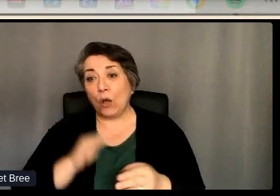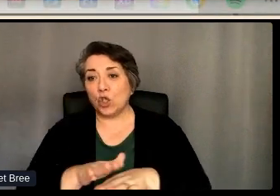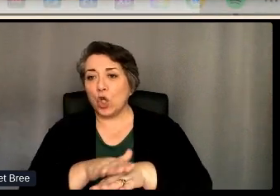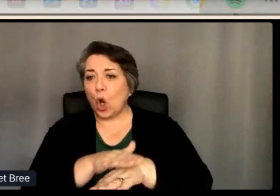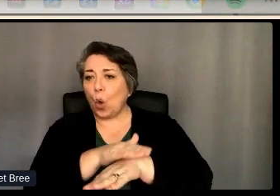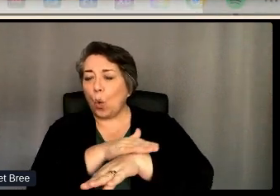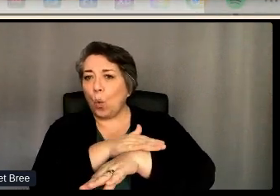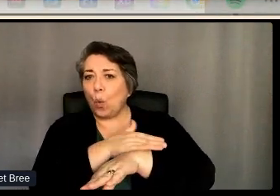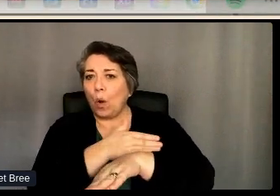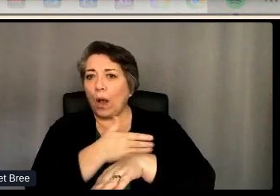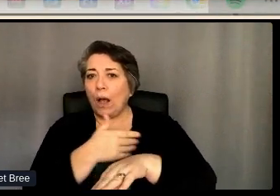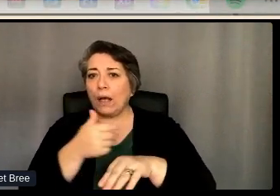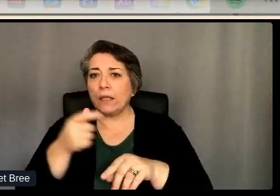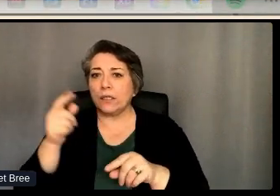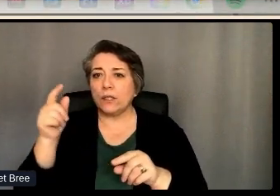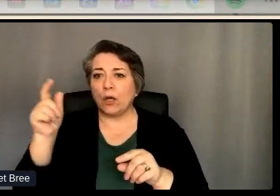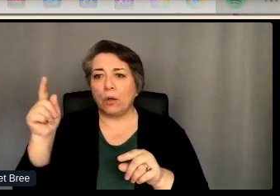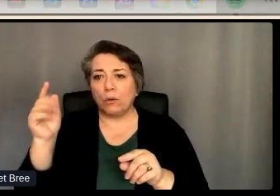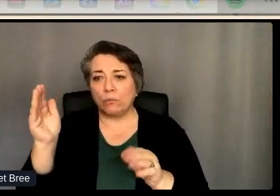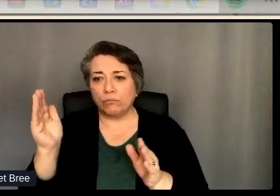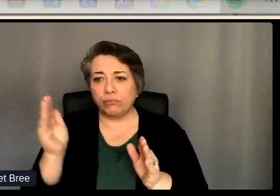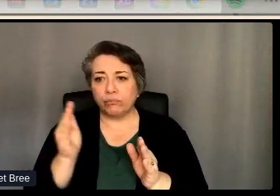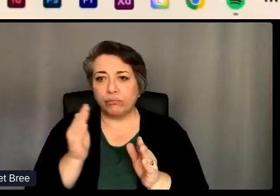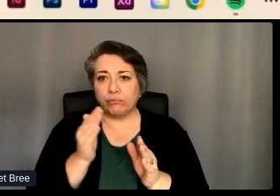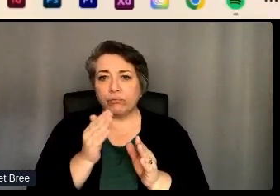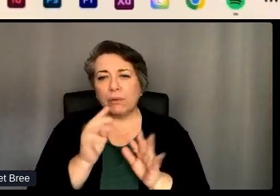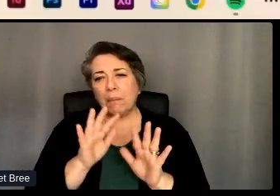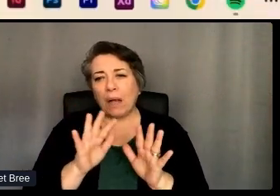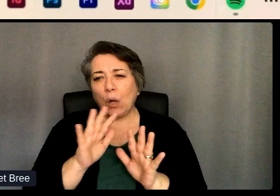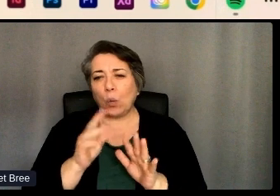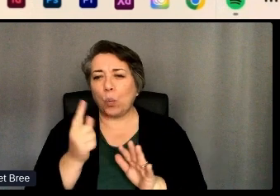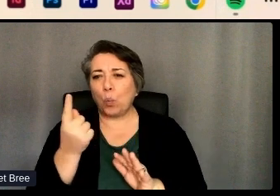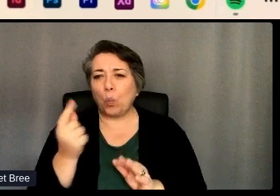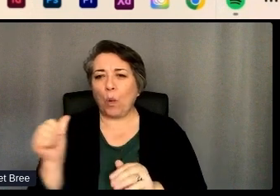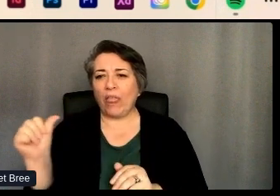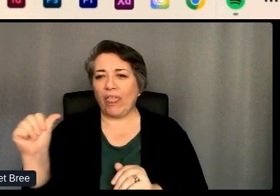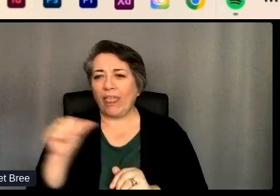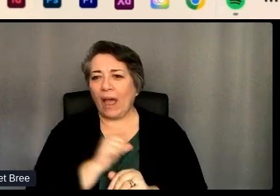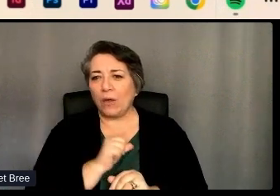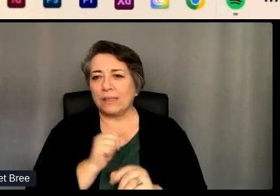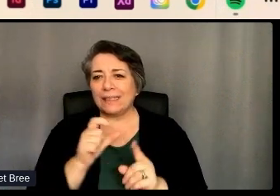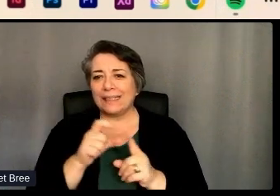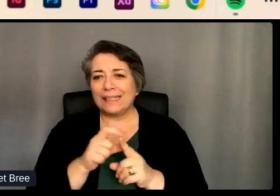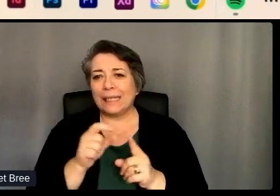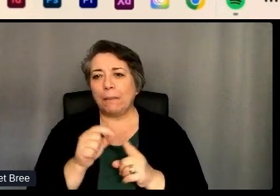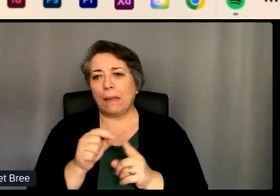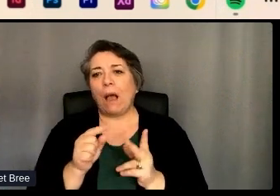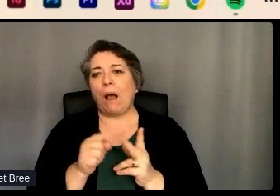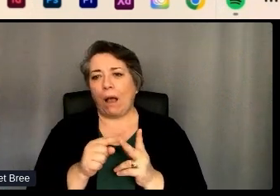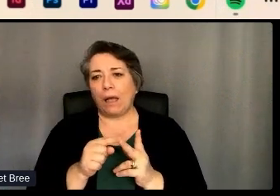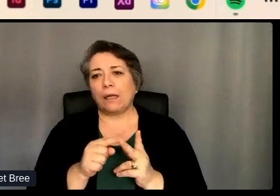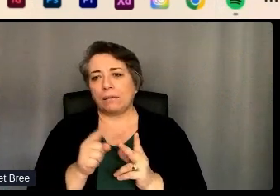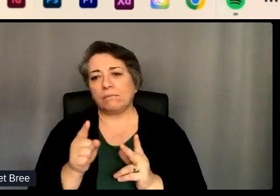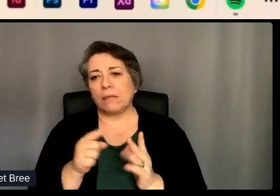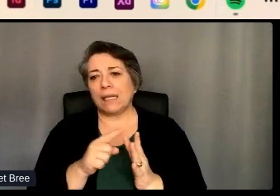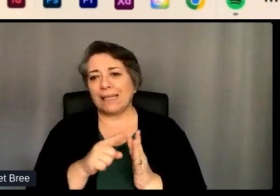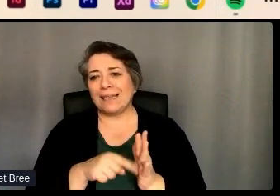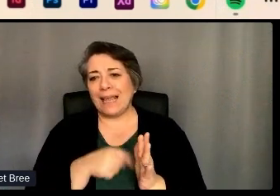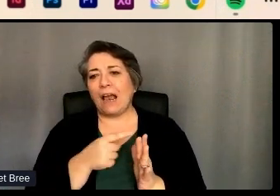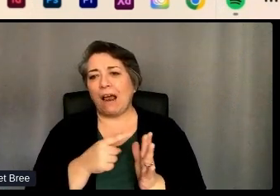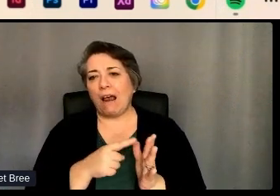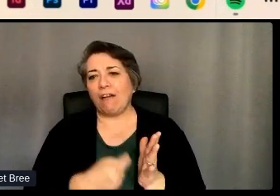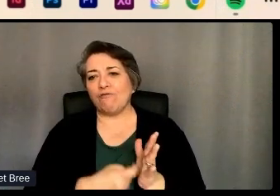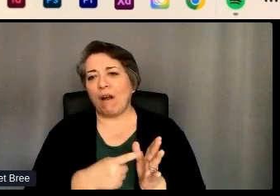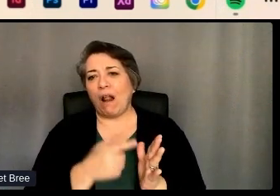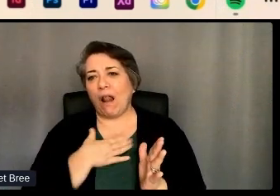about 1000 DPI, which is what Yara uses. And then in addition to that, I